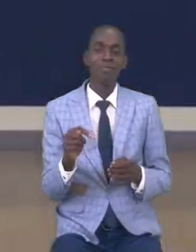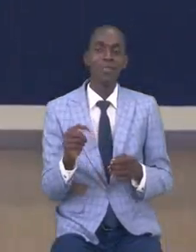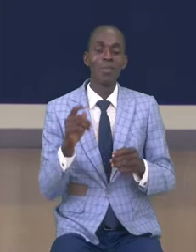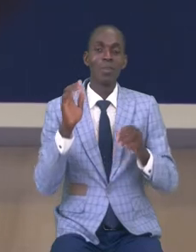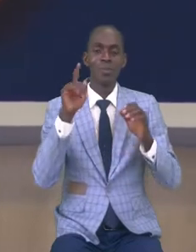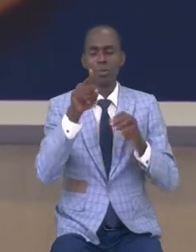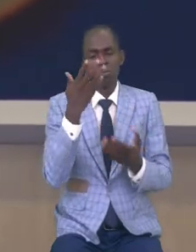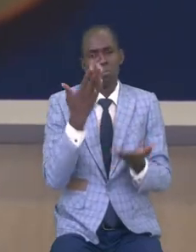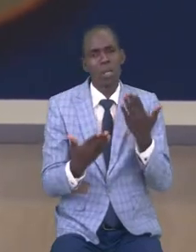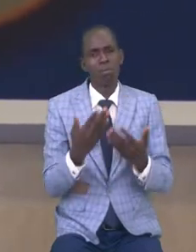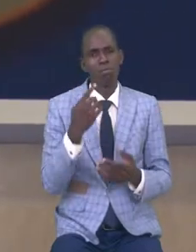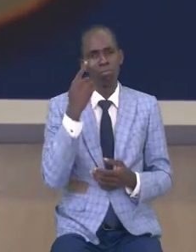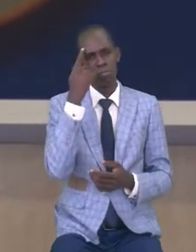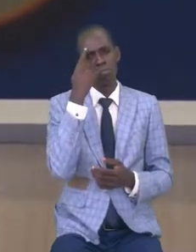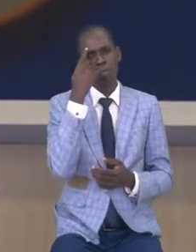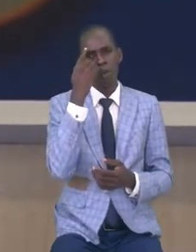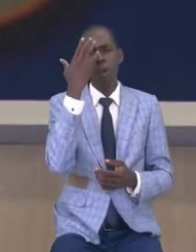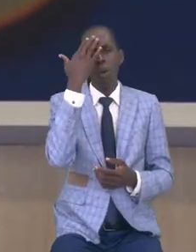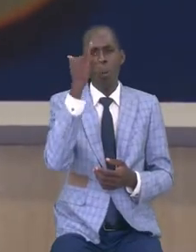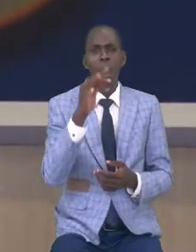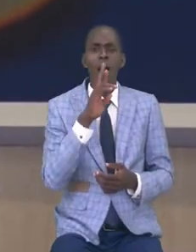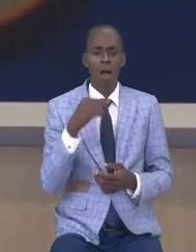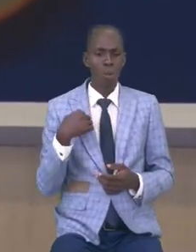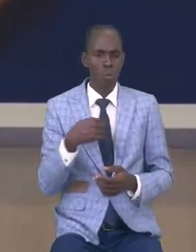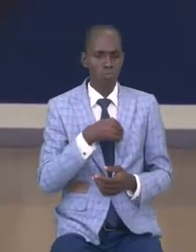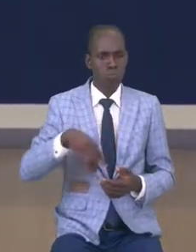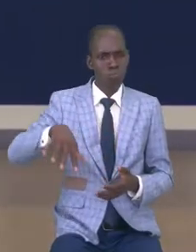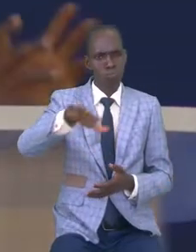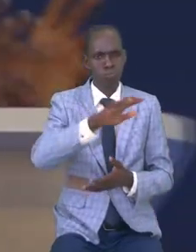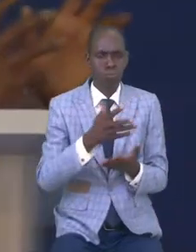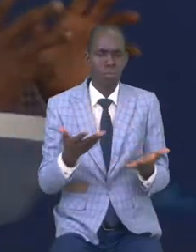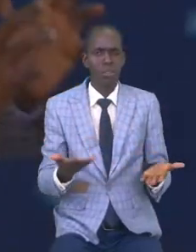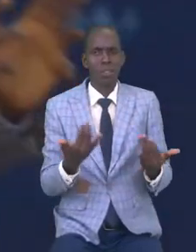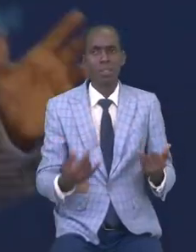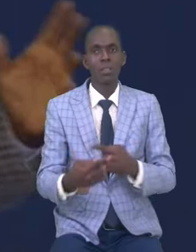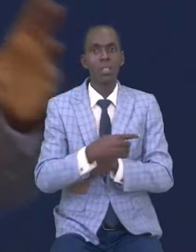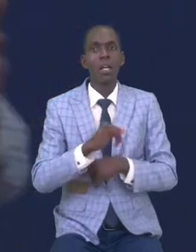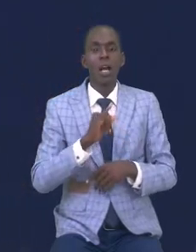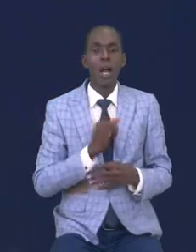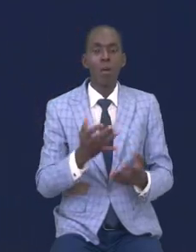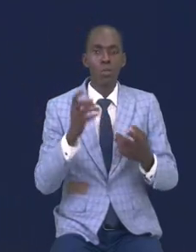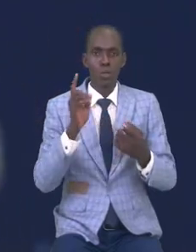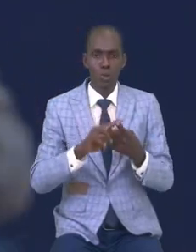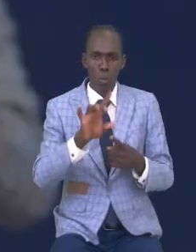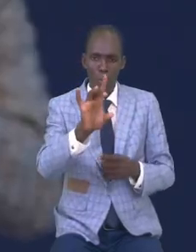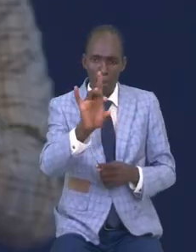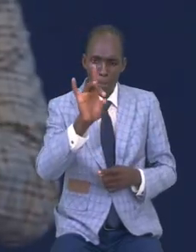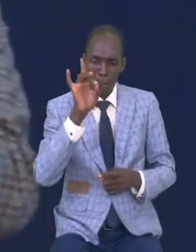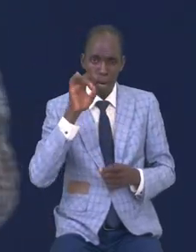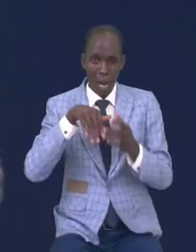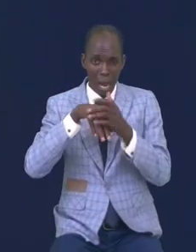why are we here today? I want you to single yourself